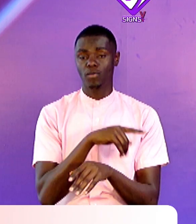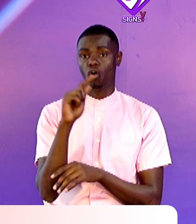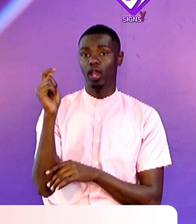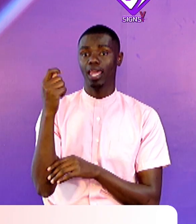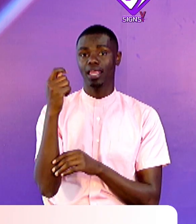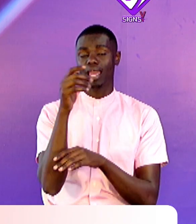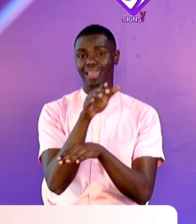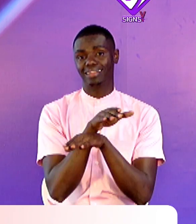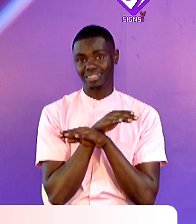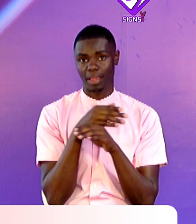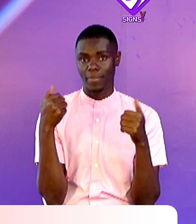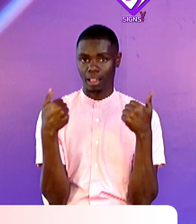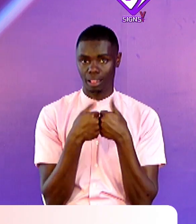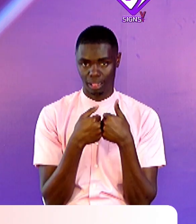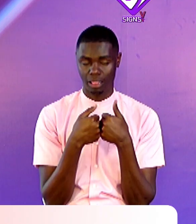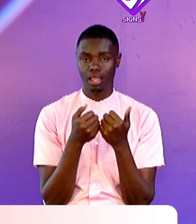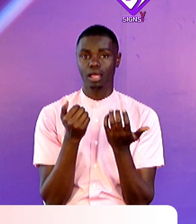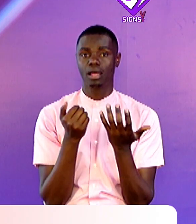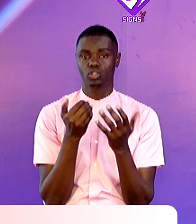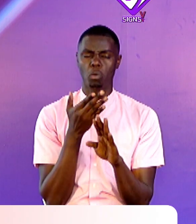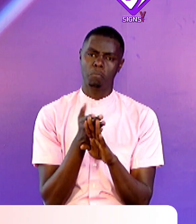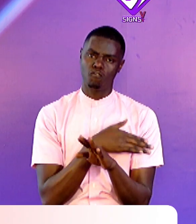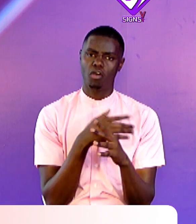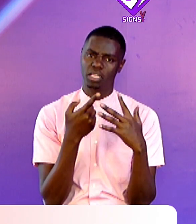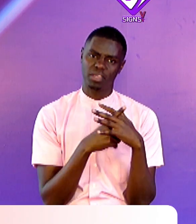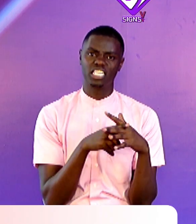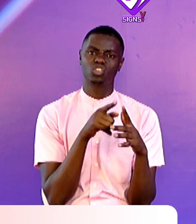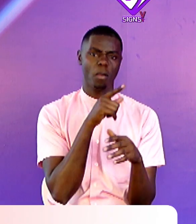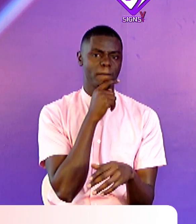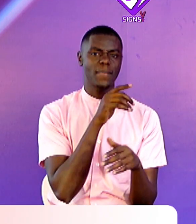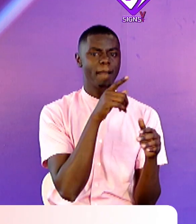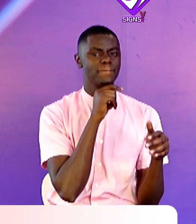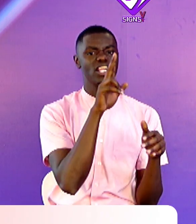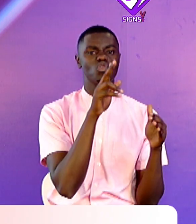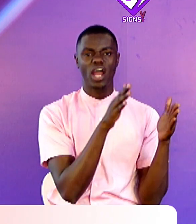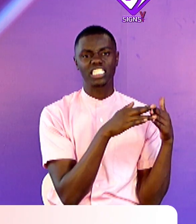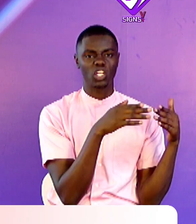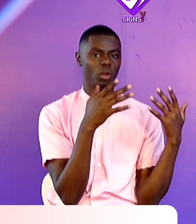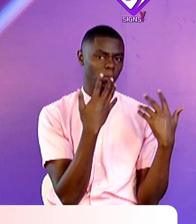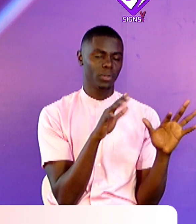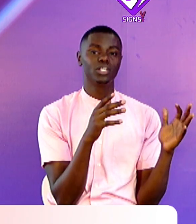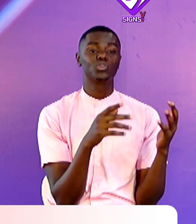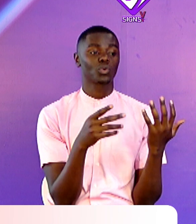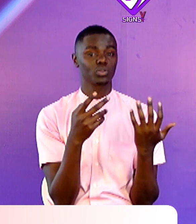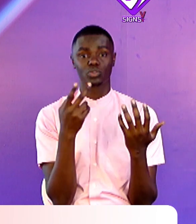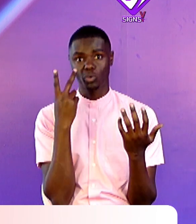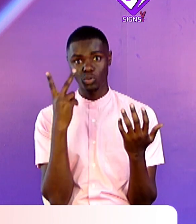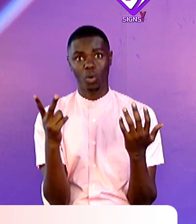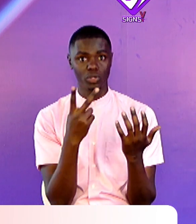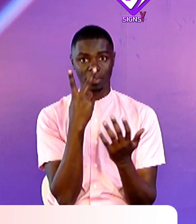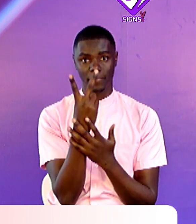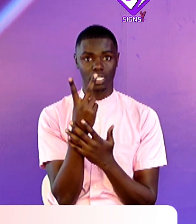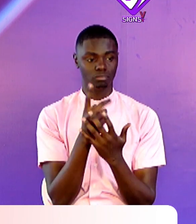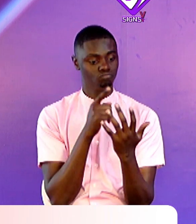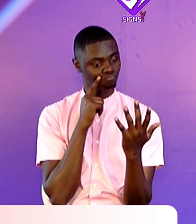Tanzania, na Zambia, just before it begins or something like that. Tutakuwa tuna watch mbili, unaangalia huku,